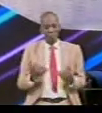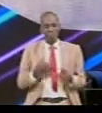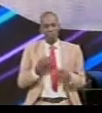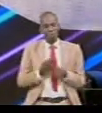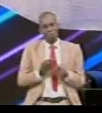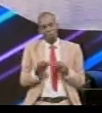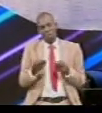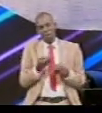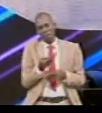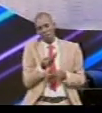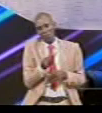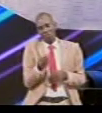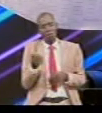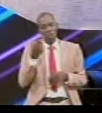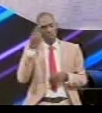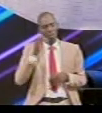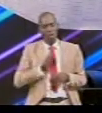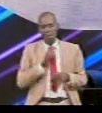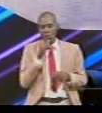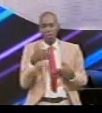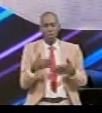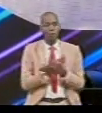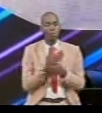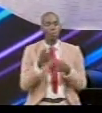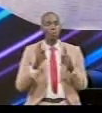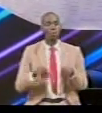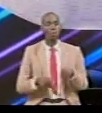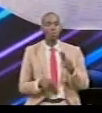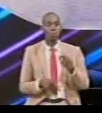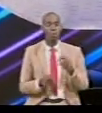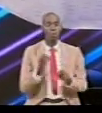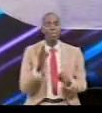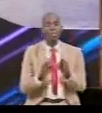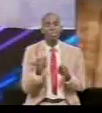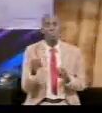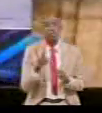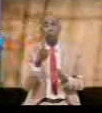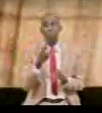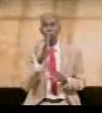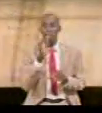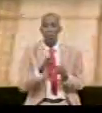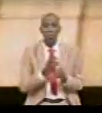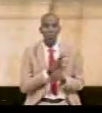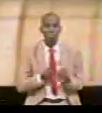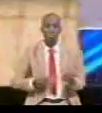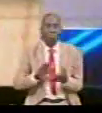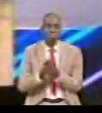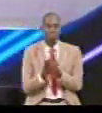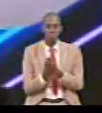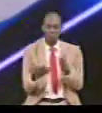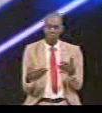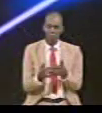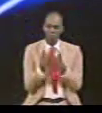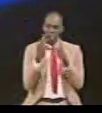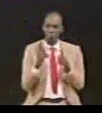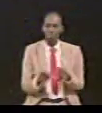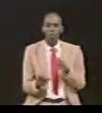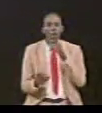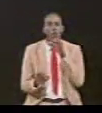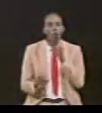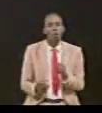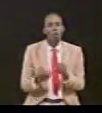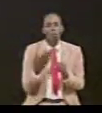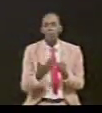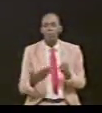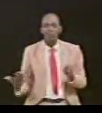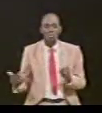at all. If any man be in Christ, it's a new creature. Old things have passed away. Old character